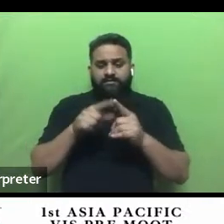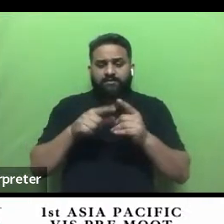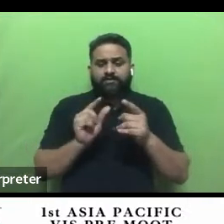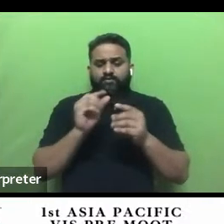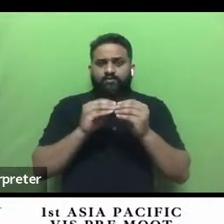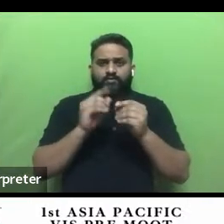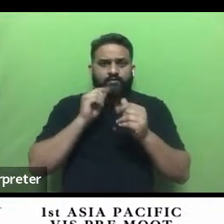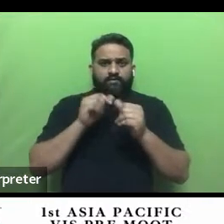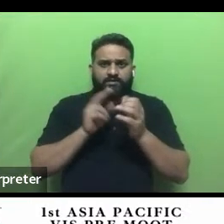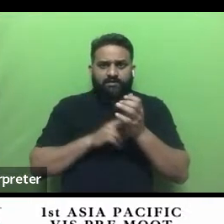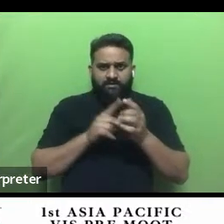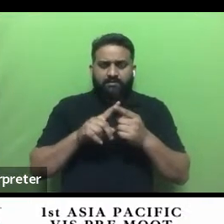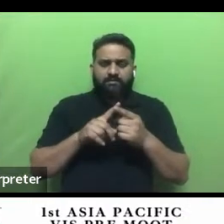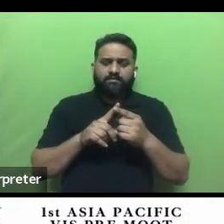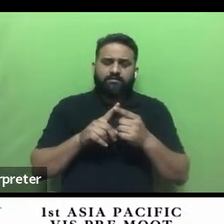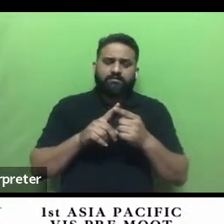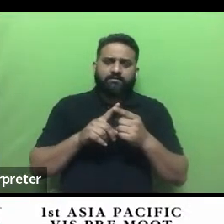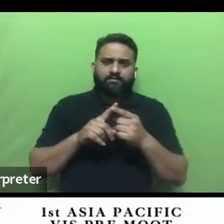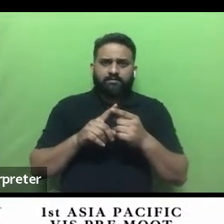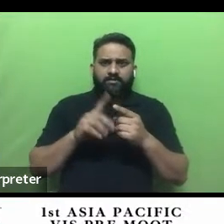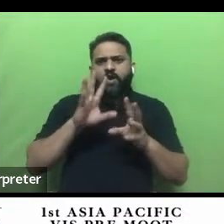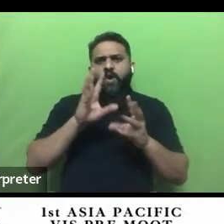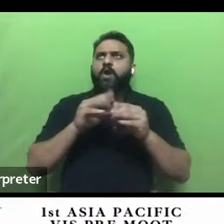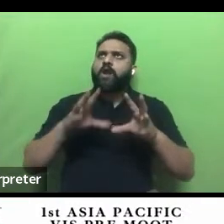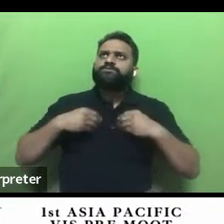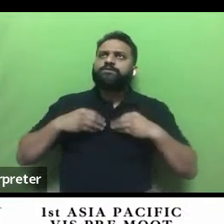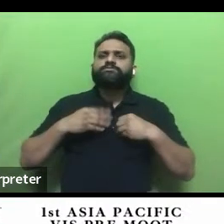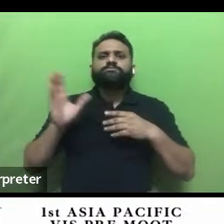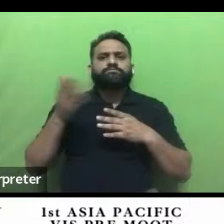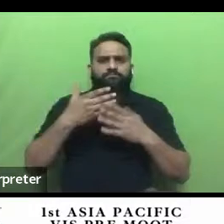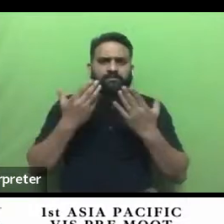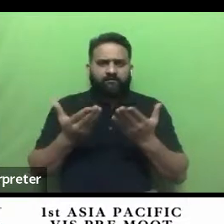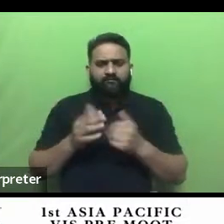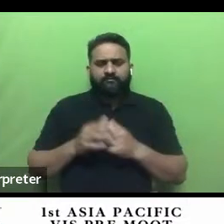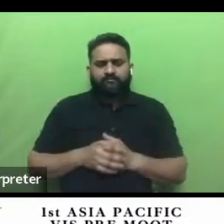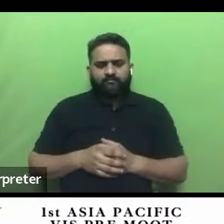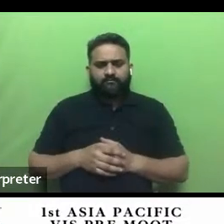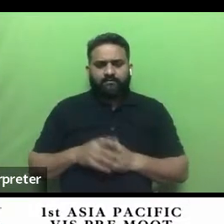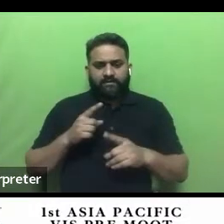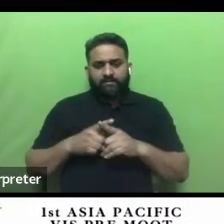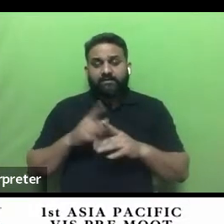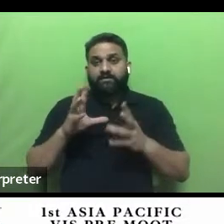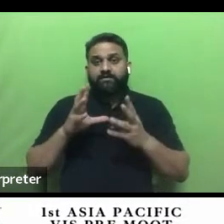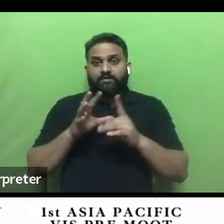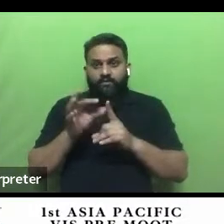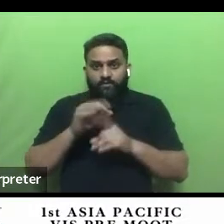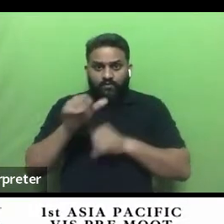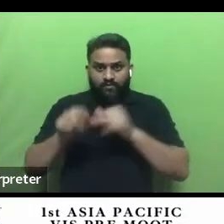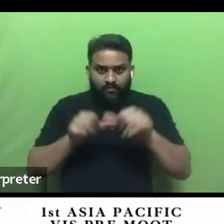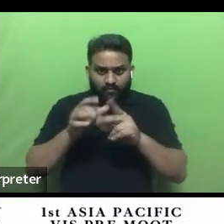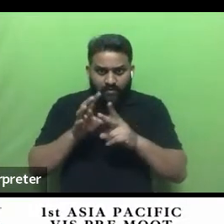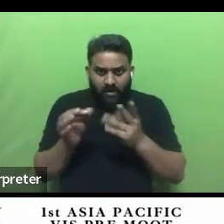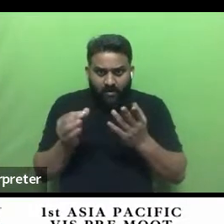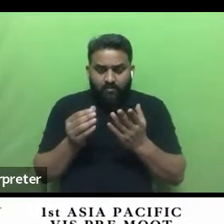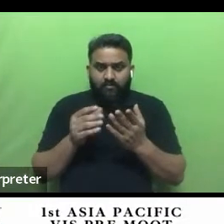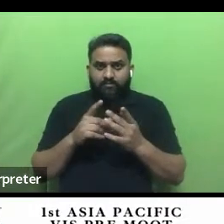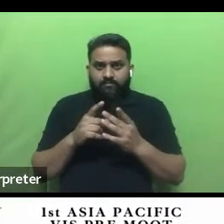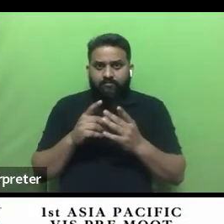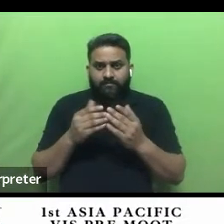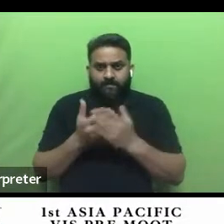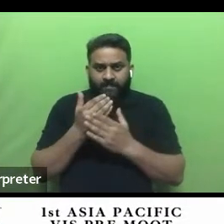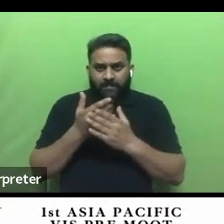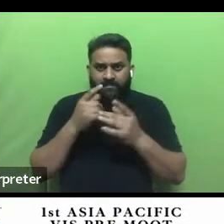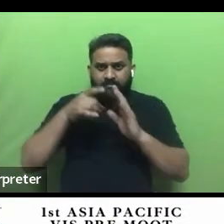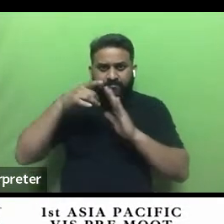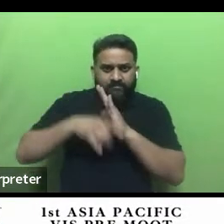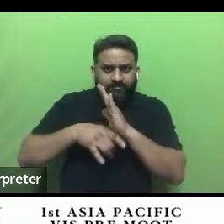and Mauritania, have all adopted the model law, any enforcement proceedings or proceedings for interim relief would